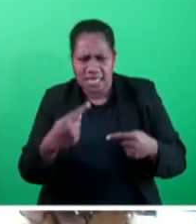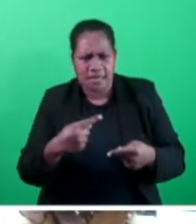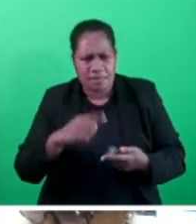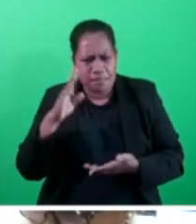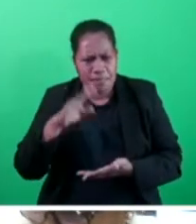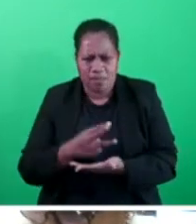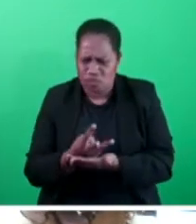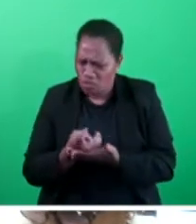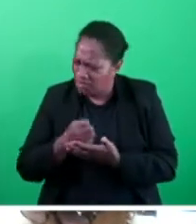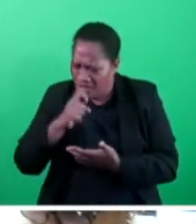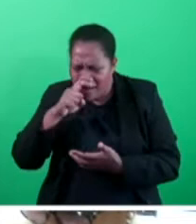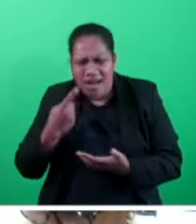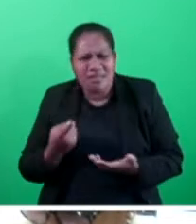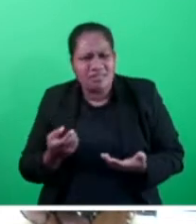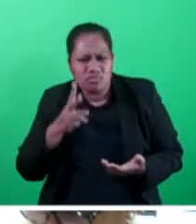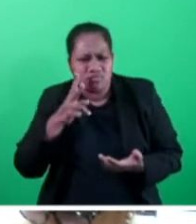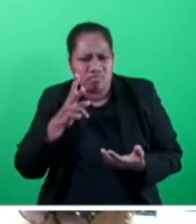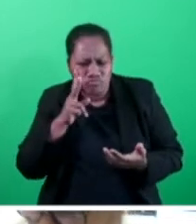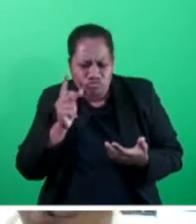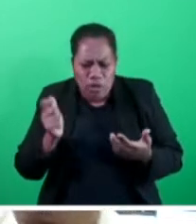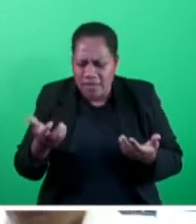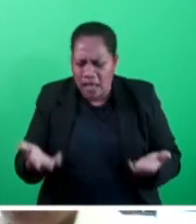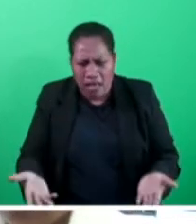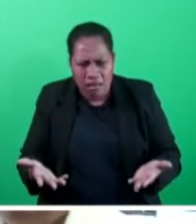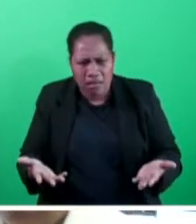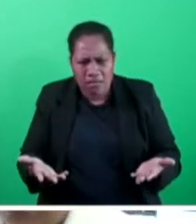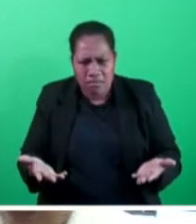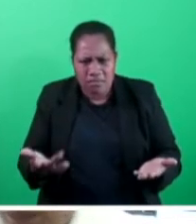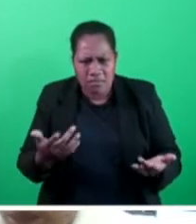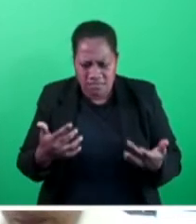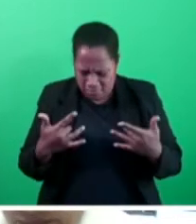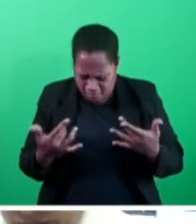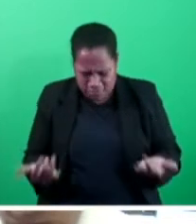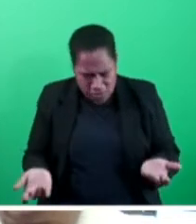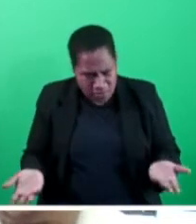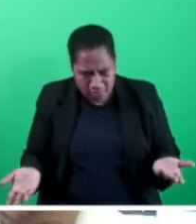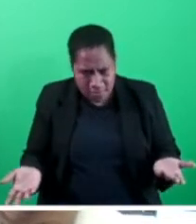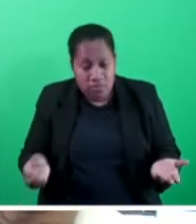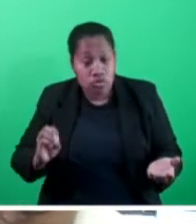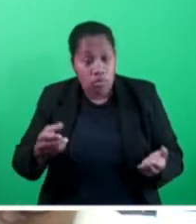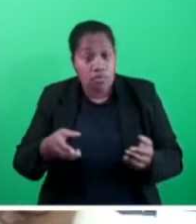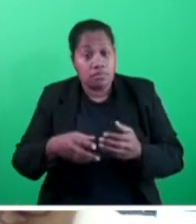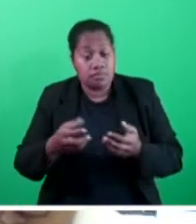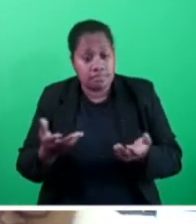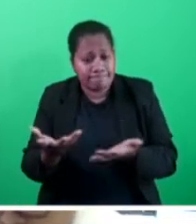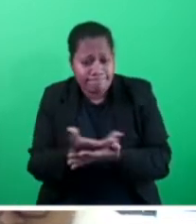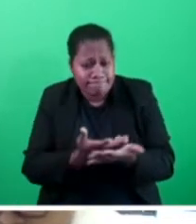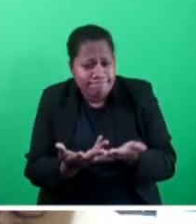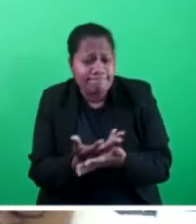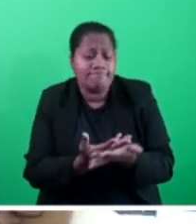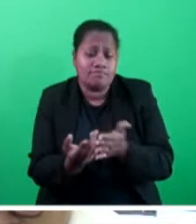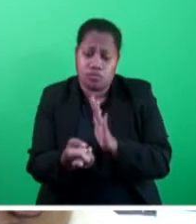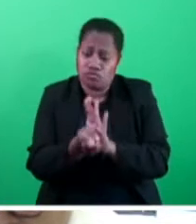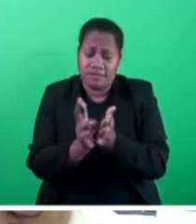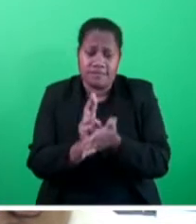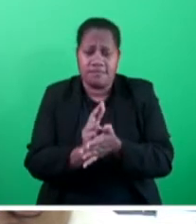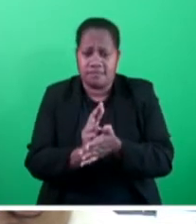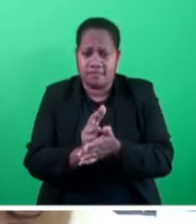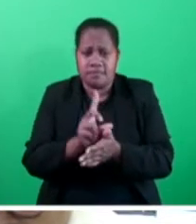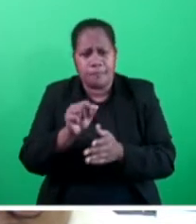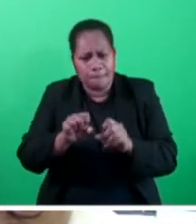wage. Mr. Speaker said, the consultant for this current review did all the breakdowns and was